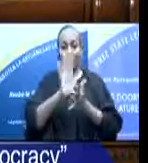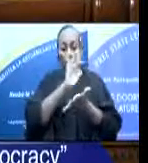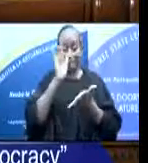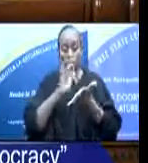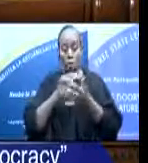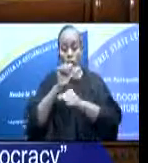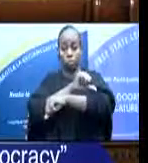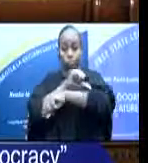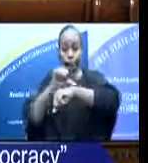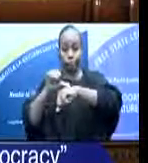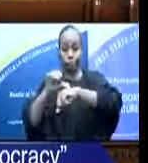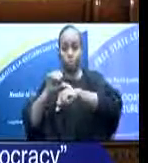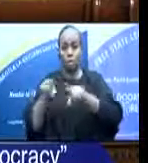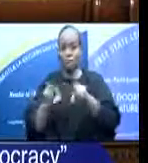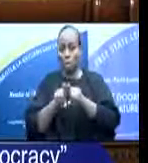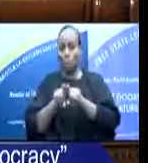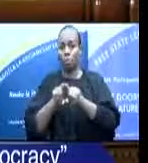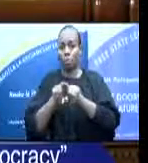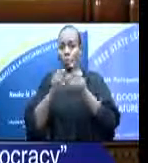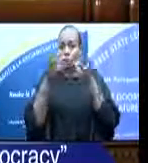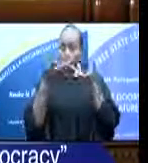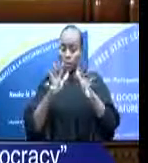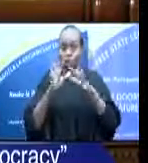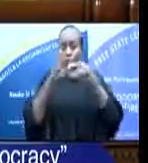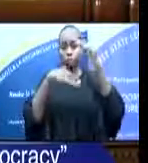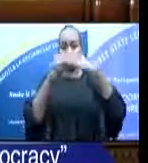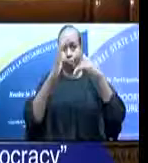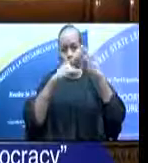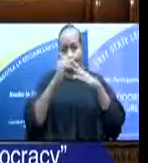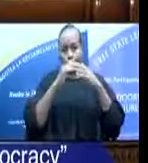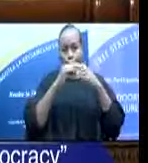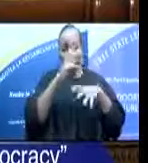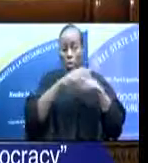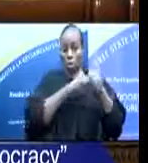of 11 theatres completed in